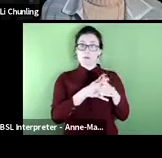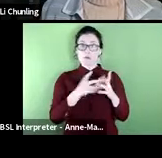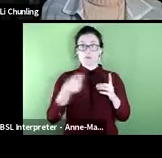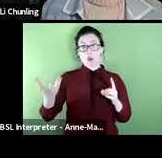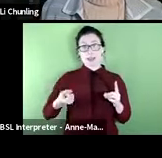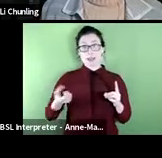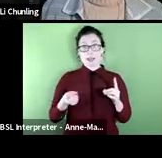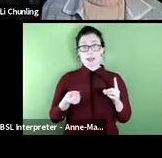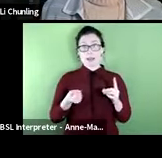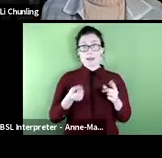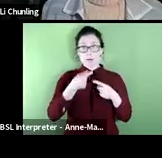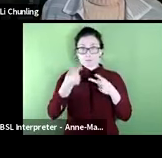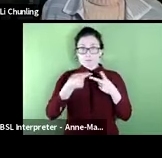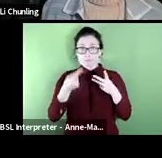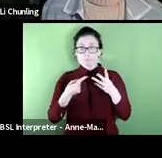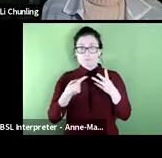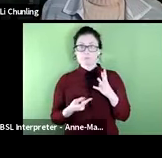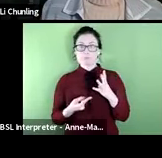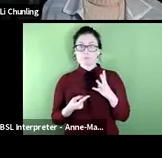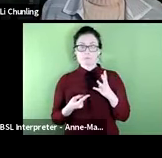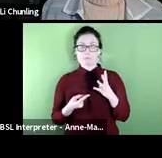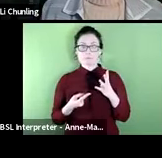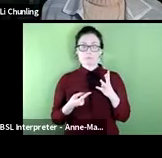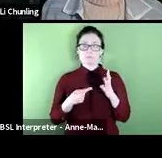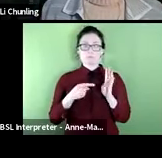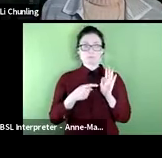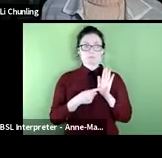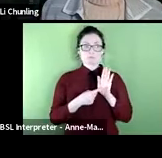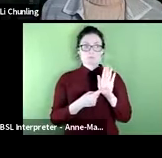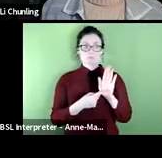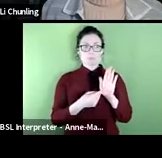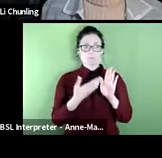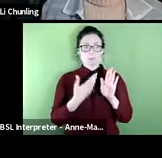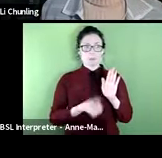the PSID, provide relatively